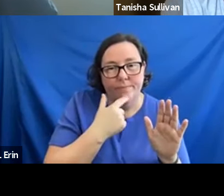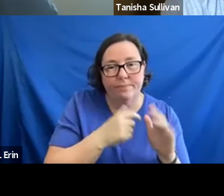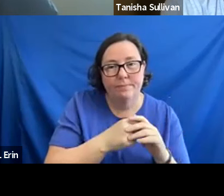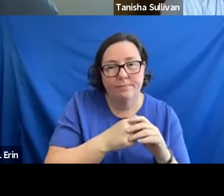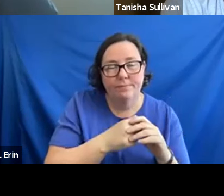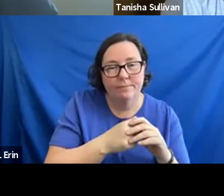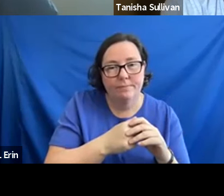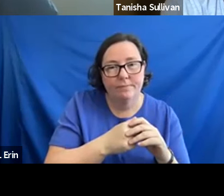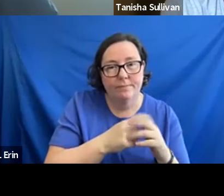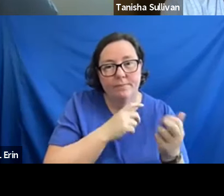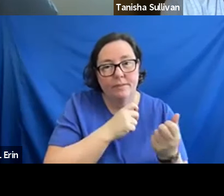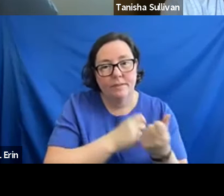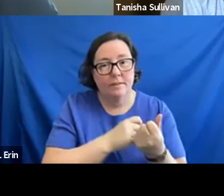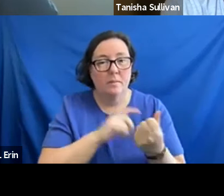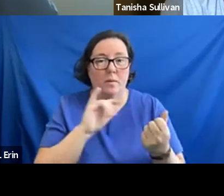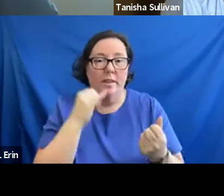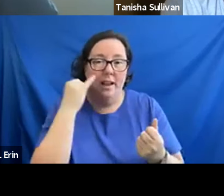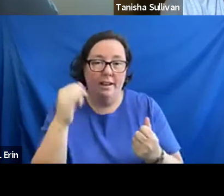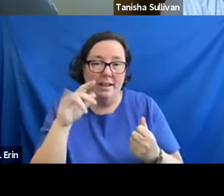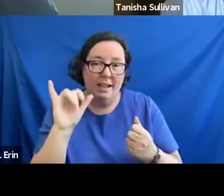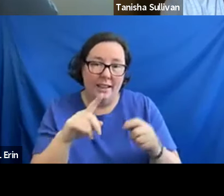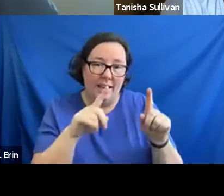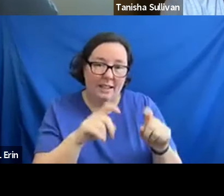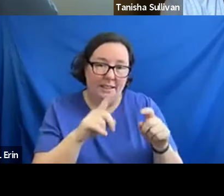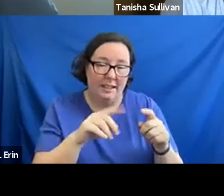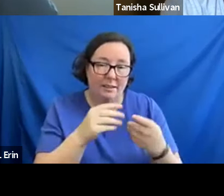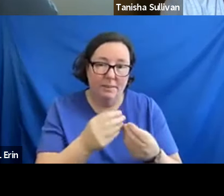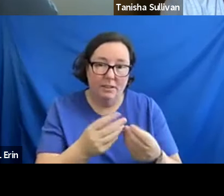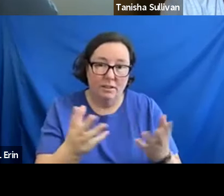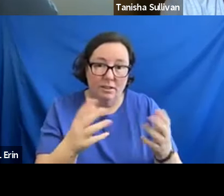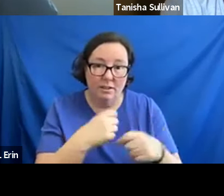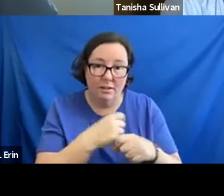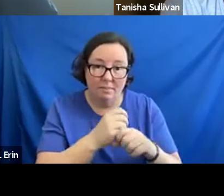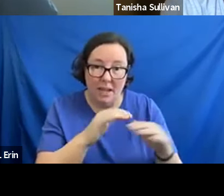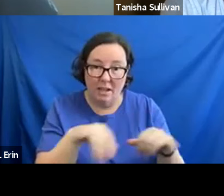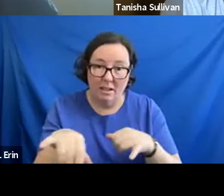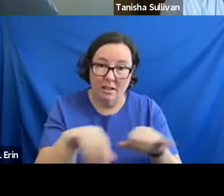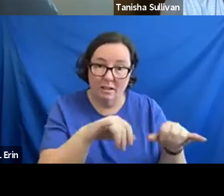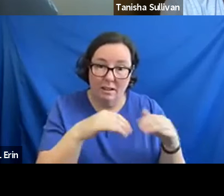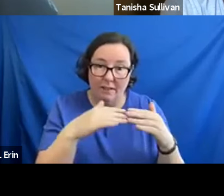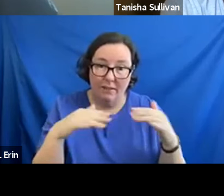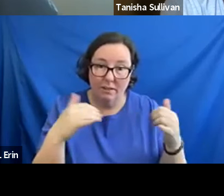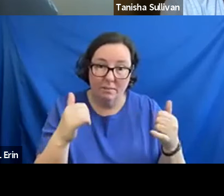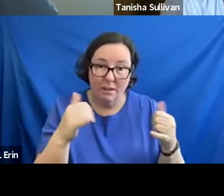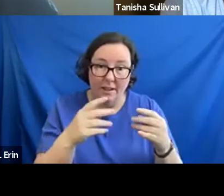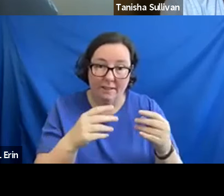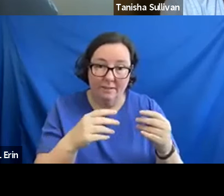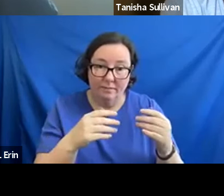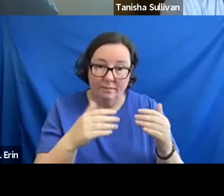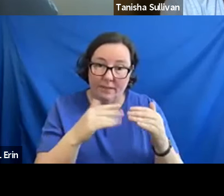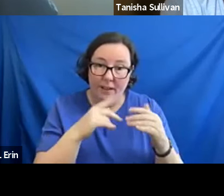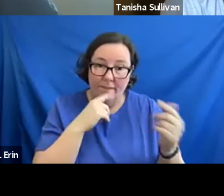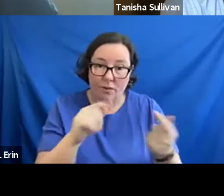supports the notion that assessments create a level playing field for students?